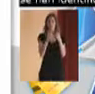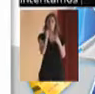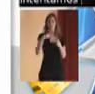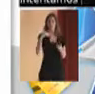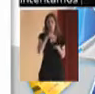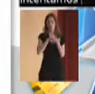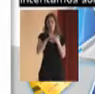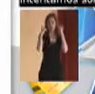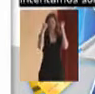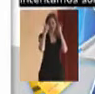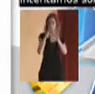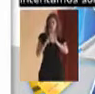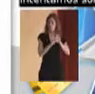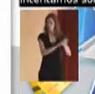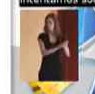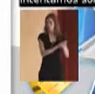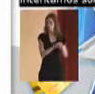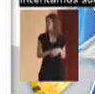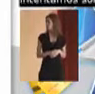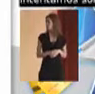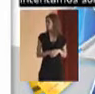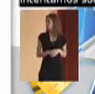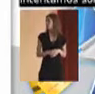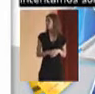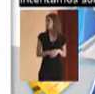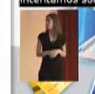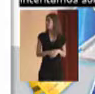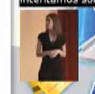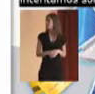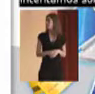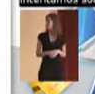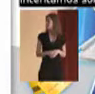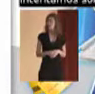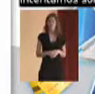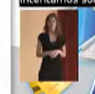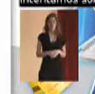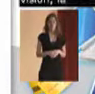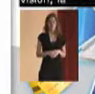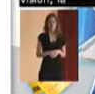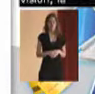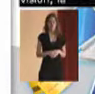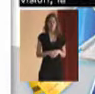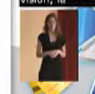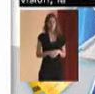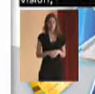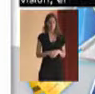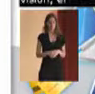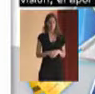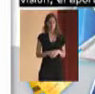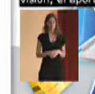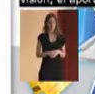flexible to help in people with visual capacity in their daily lives, and we have identified the main problems of visual